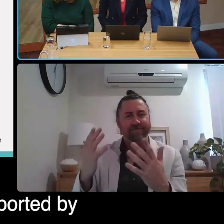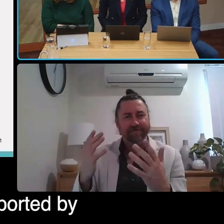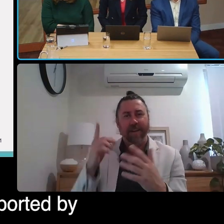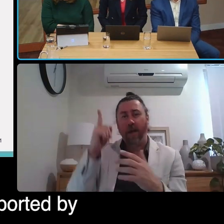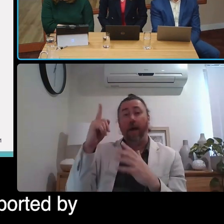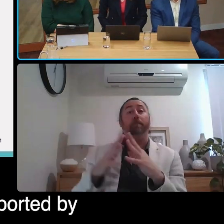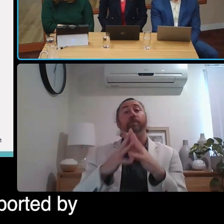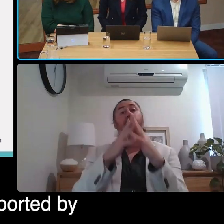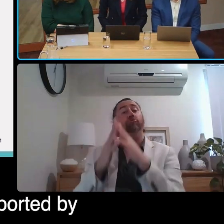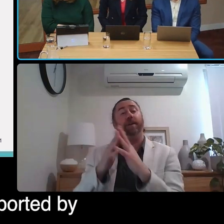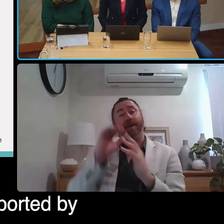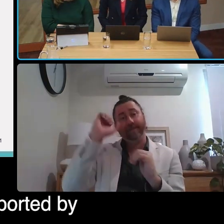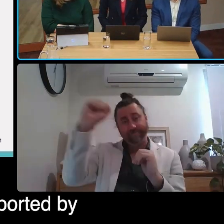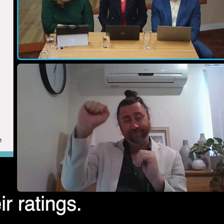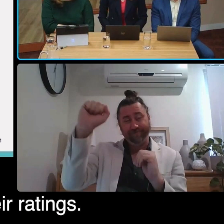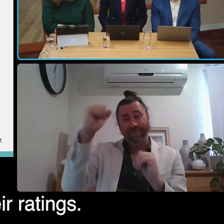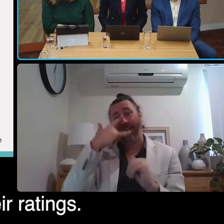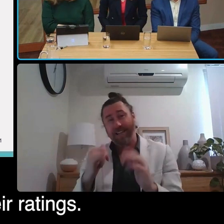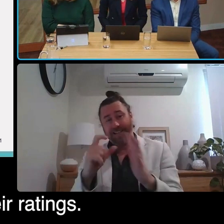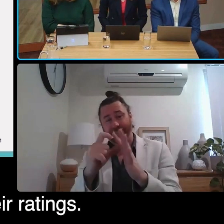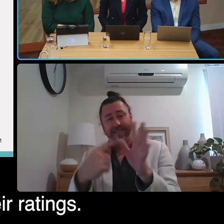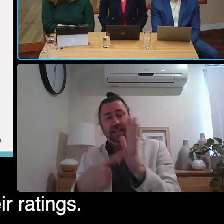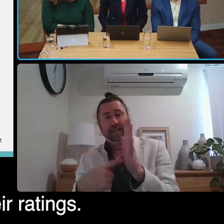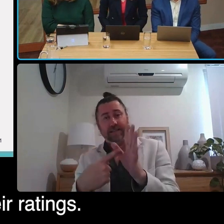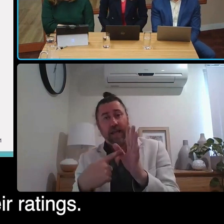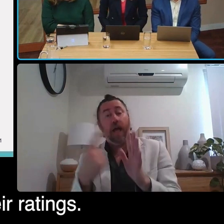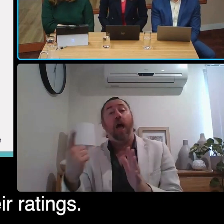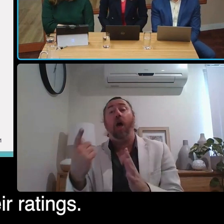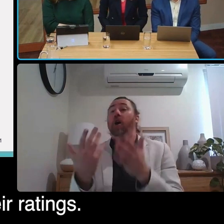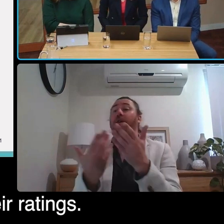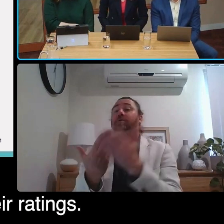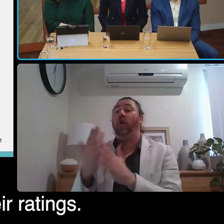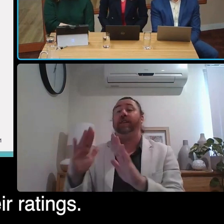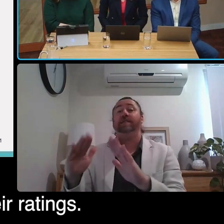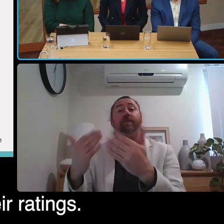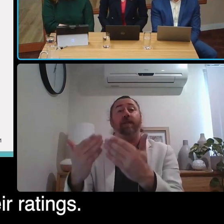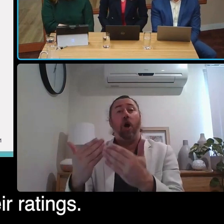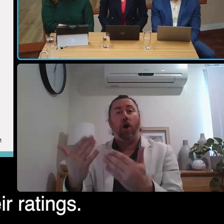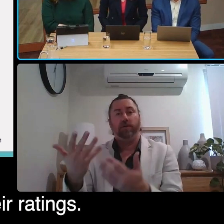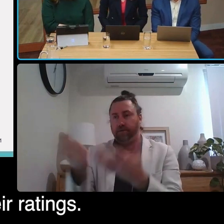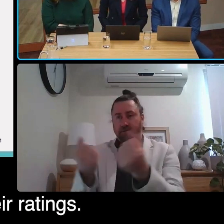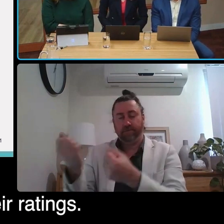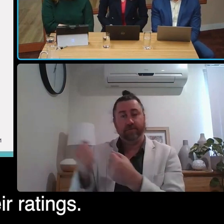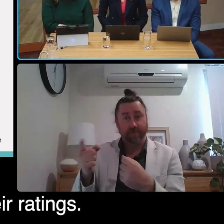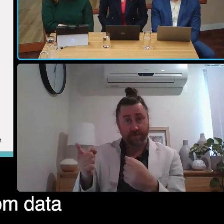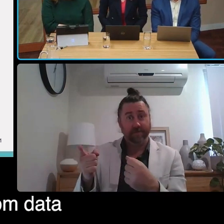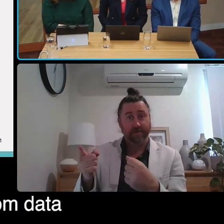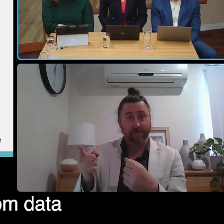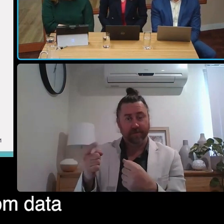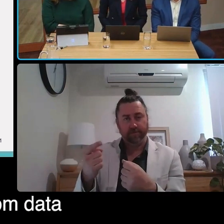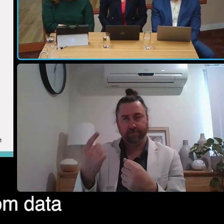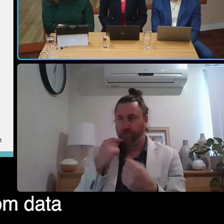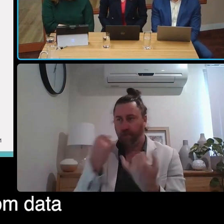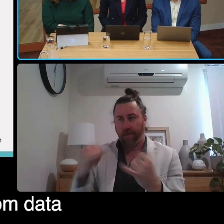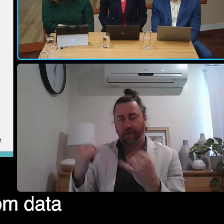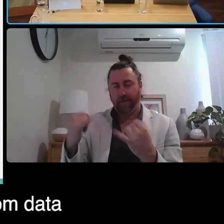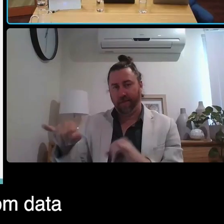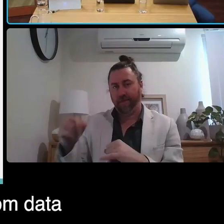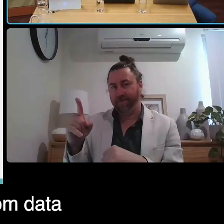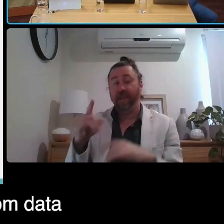of data, which is self-reported by providers, which makes up the majority of their ratings. In